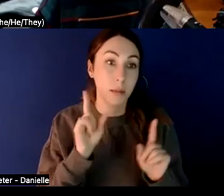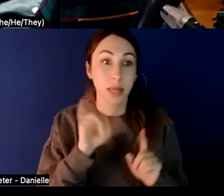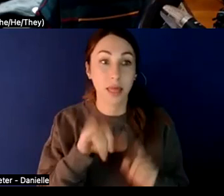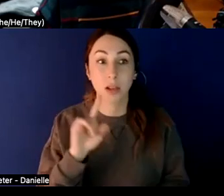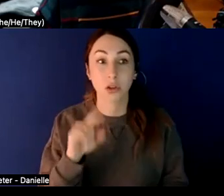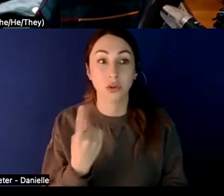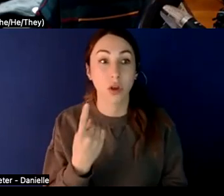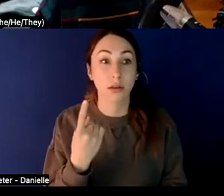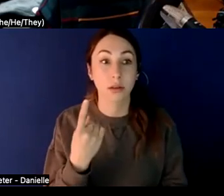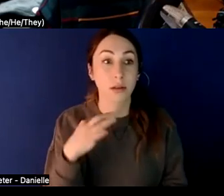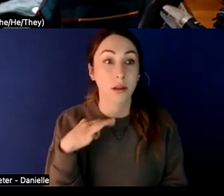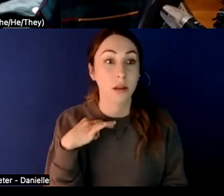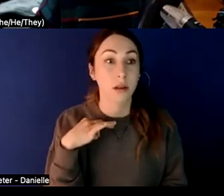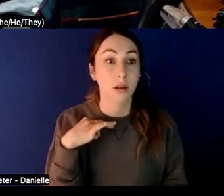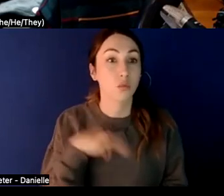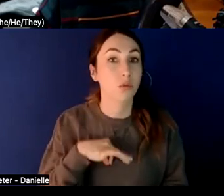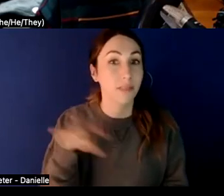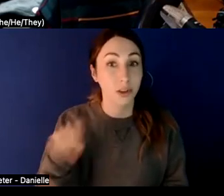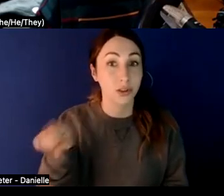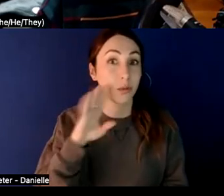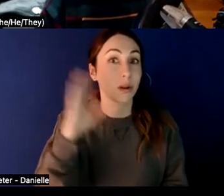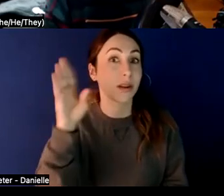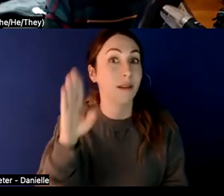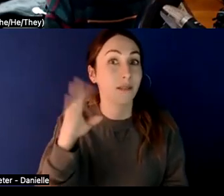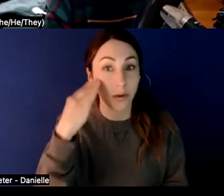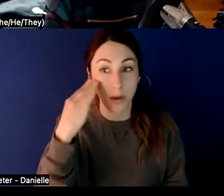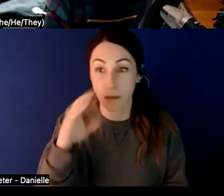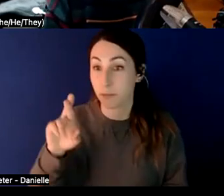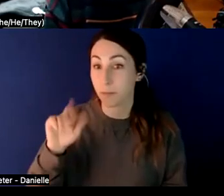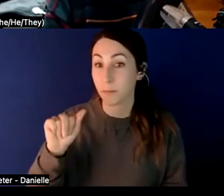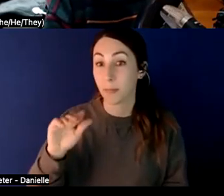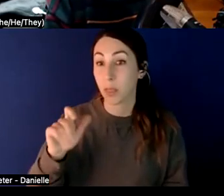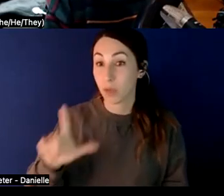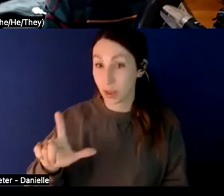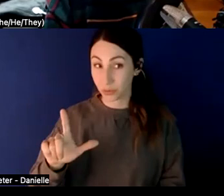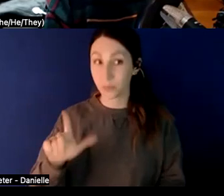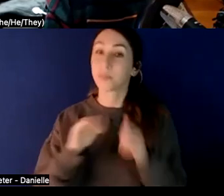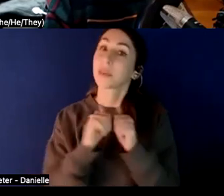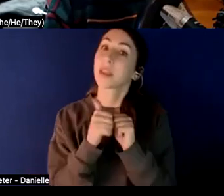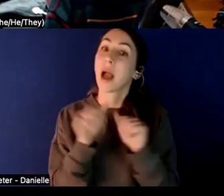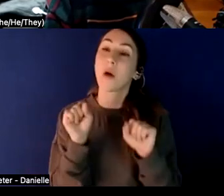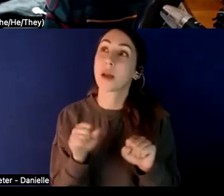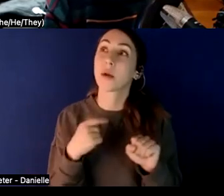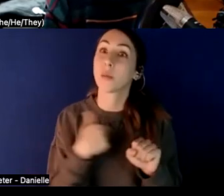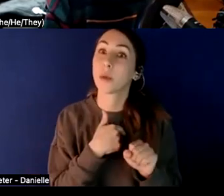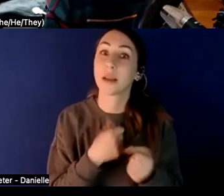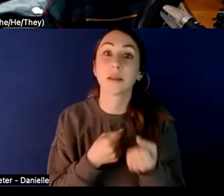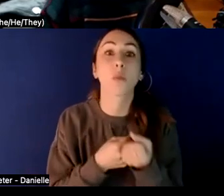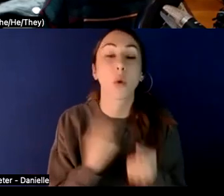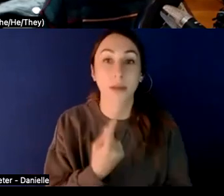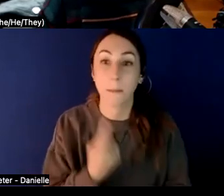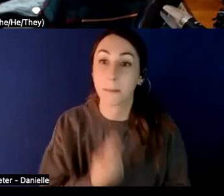that they'll never know about. Rachel, we'll go to you next for how can we support somebody?